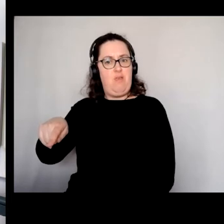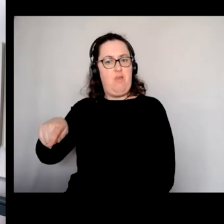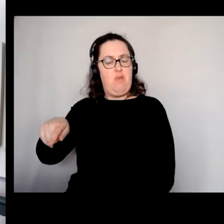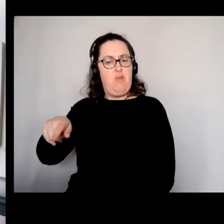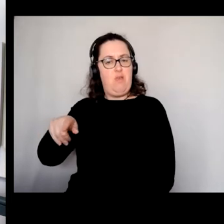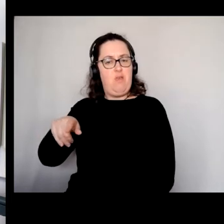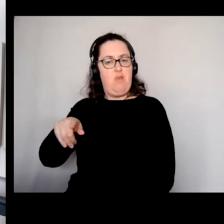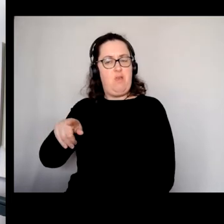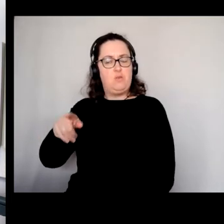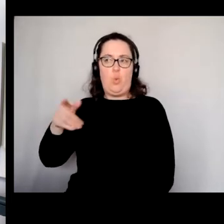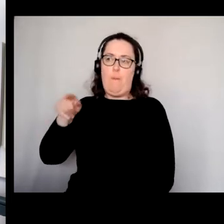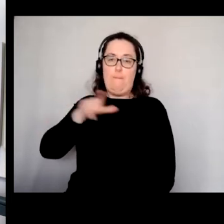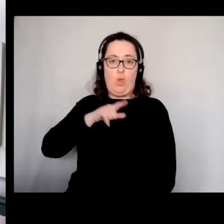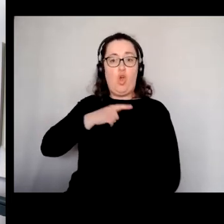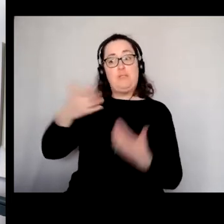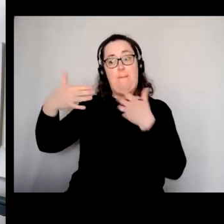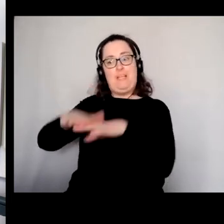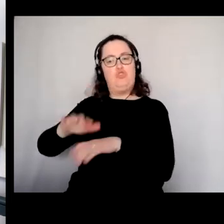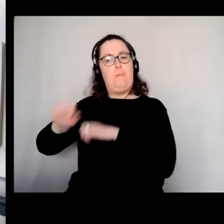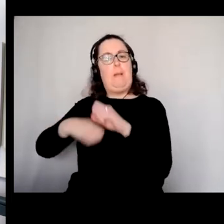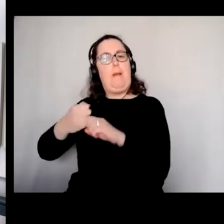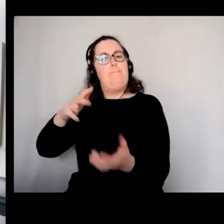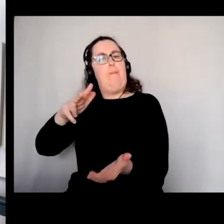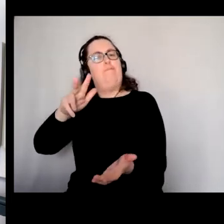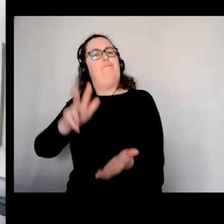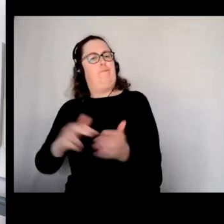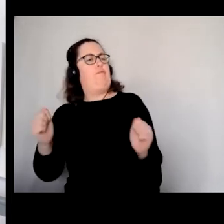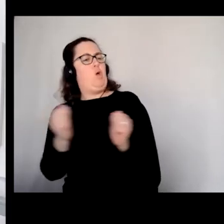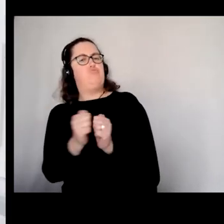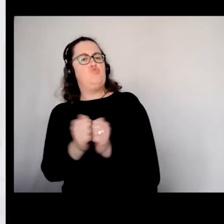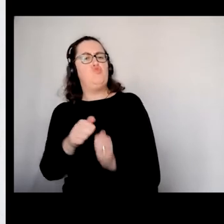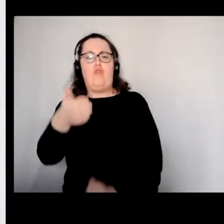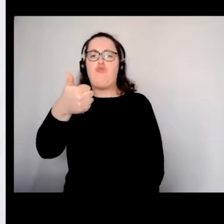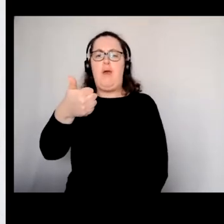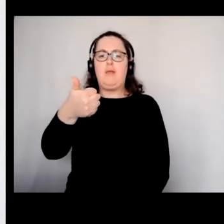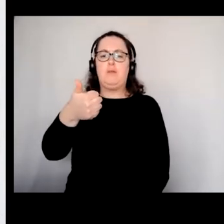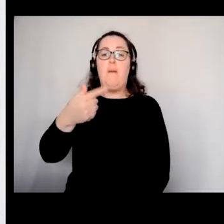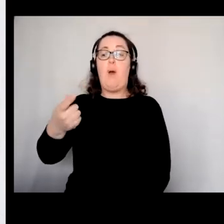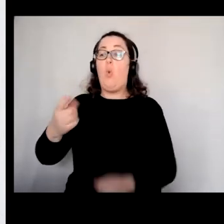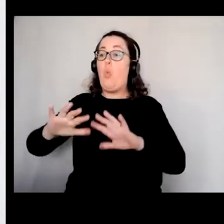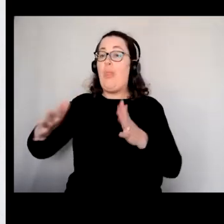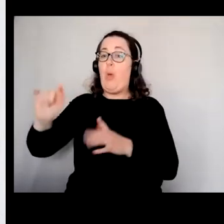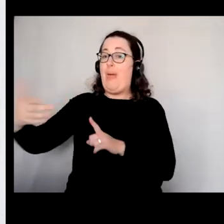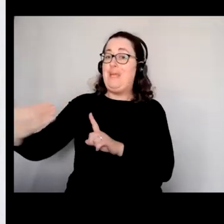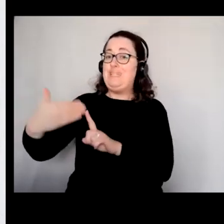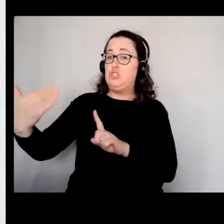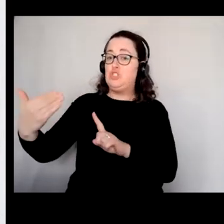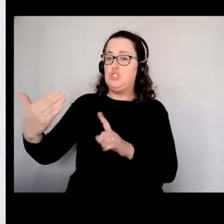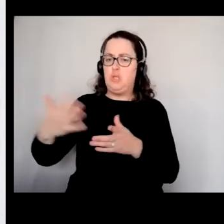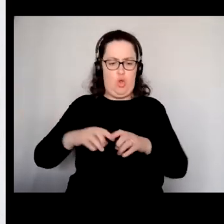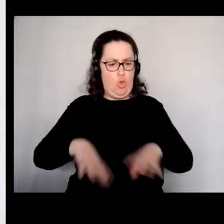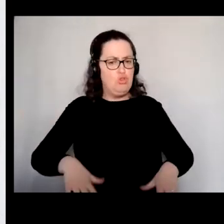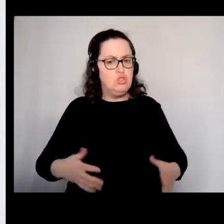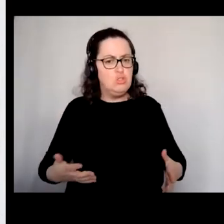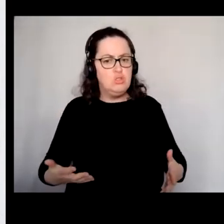It's given a kind of validation in that sense. Otherwise, it would have been kind of lost. And there's a lot, I